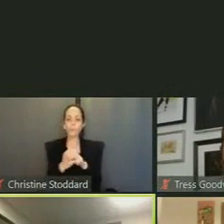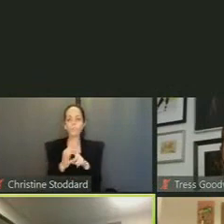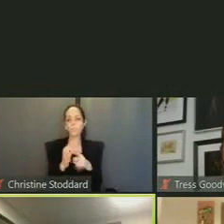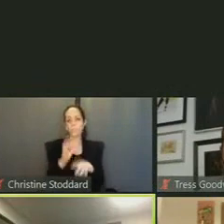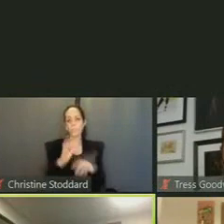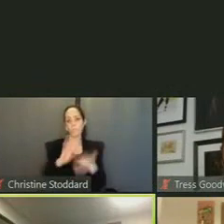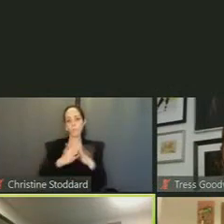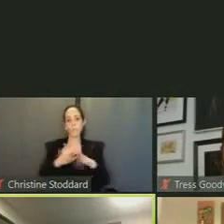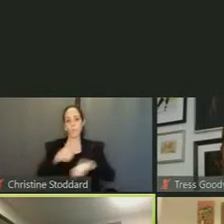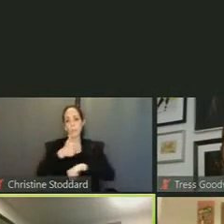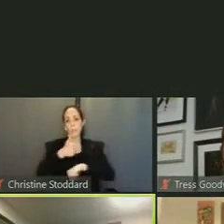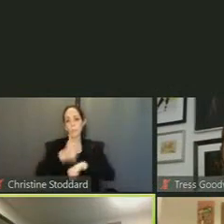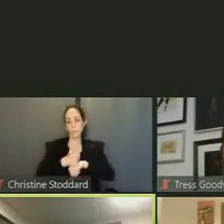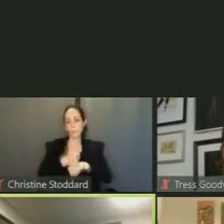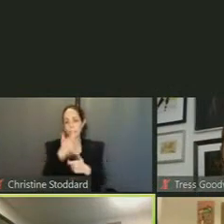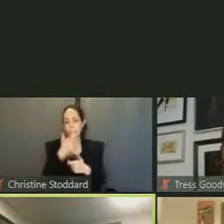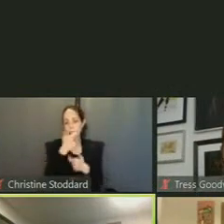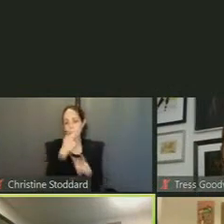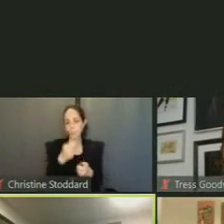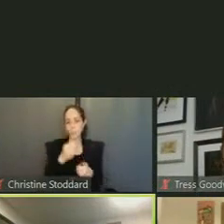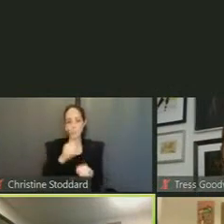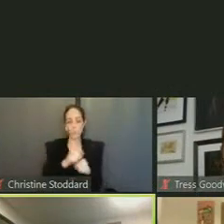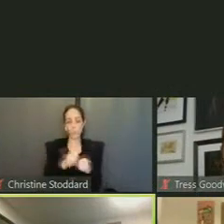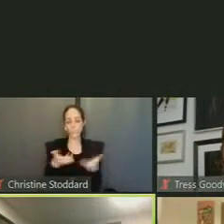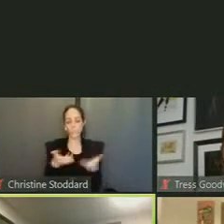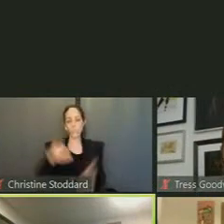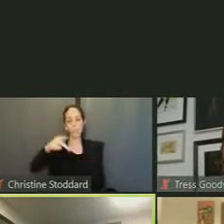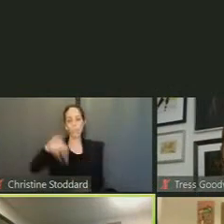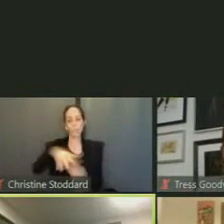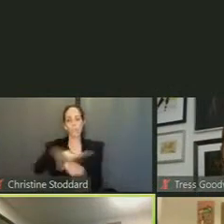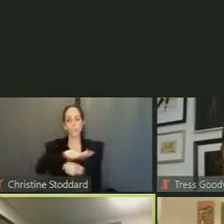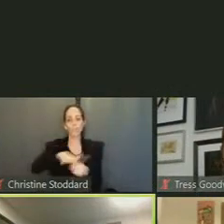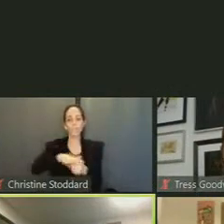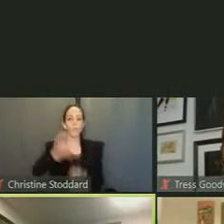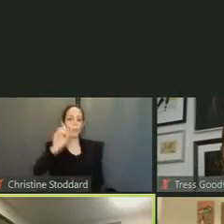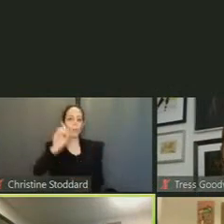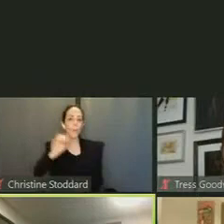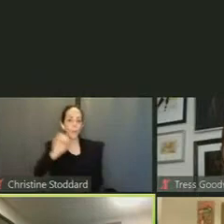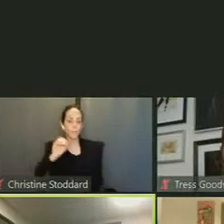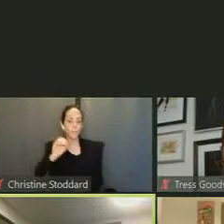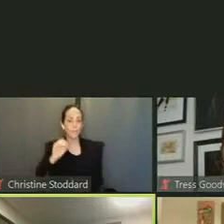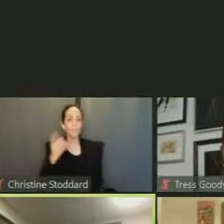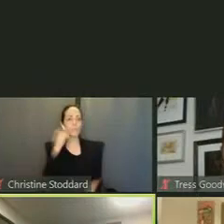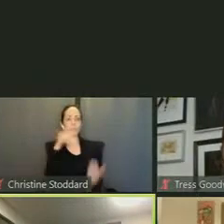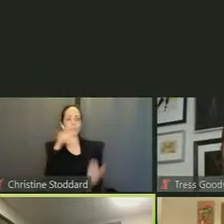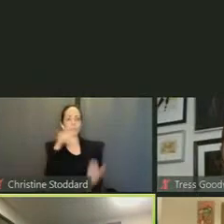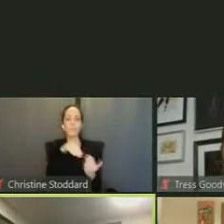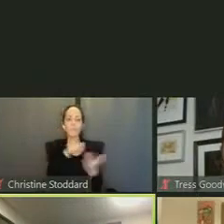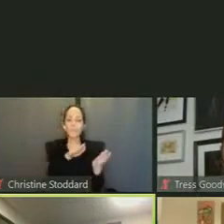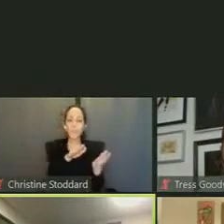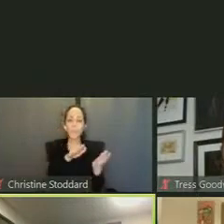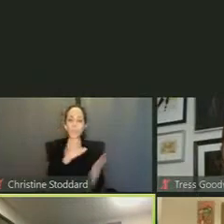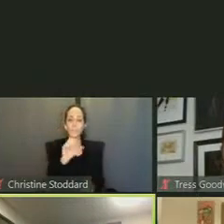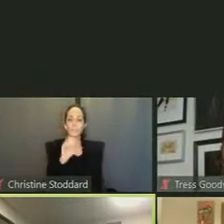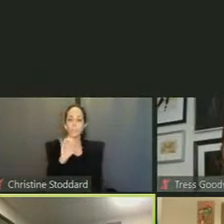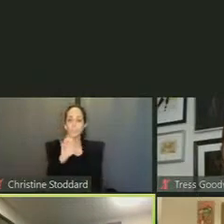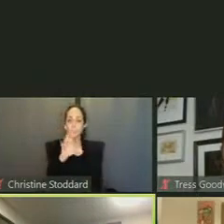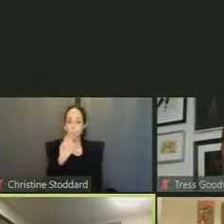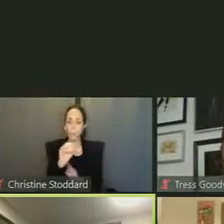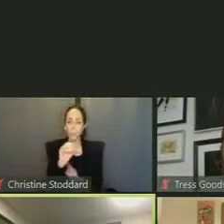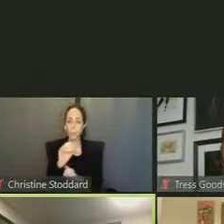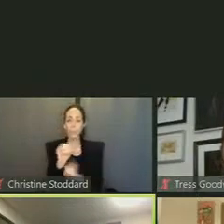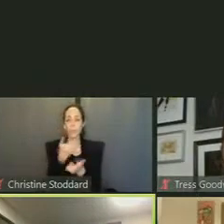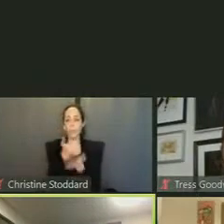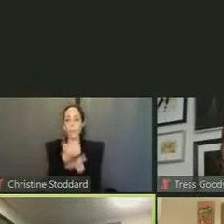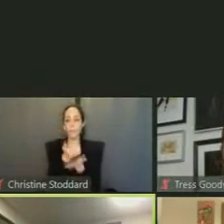who work here in Portland and around Oregon. Our mission is to address the socioeconomic disparities, institutional